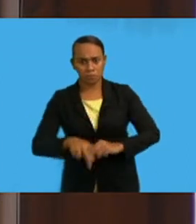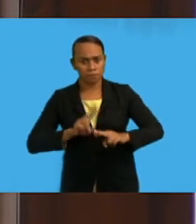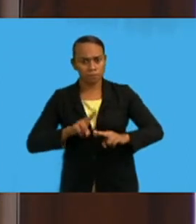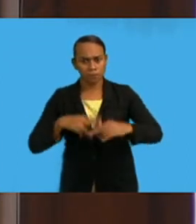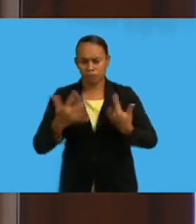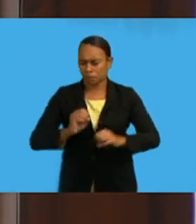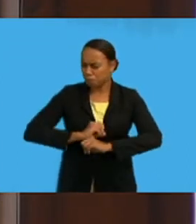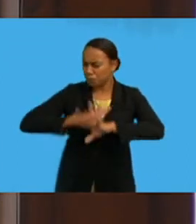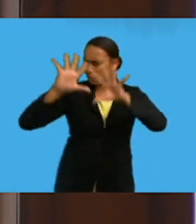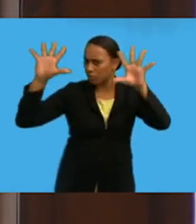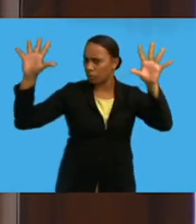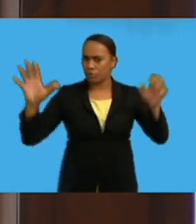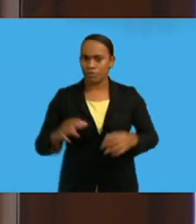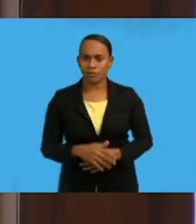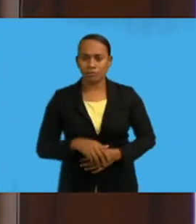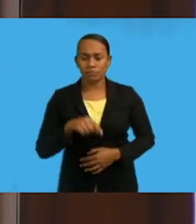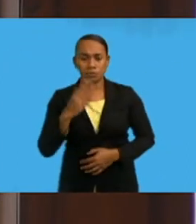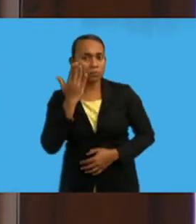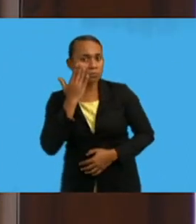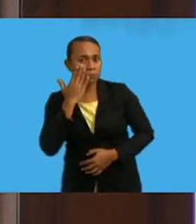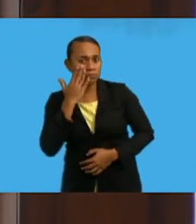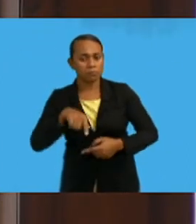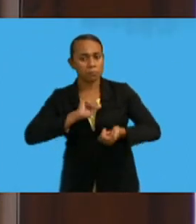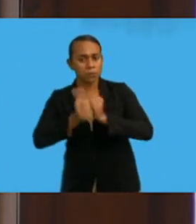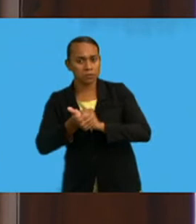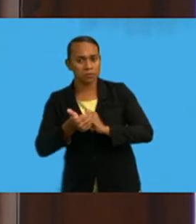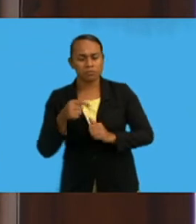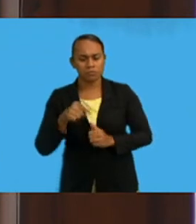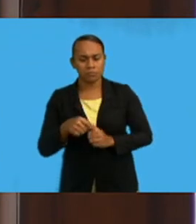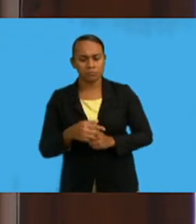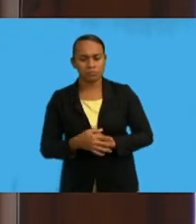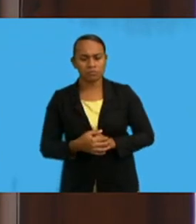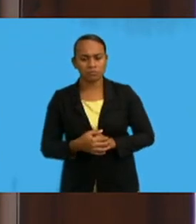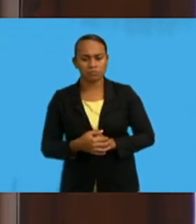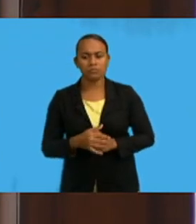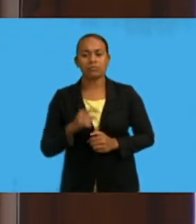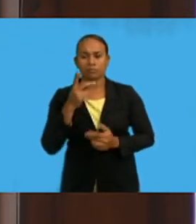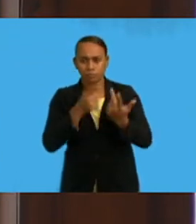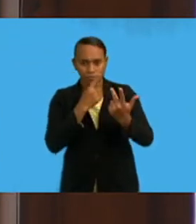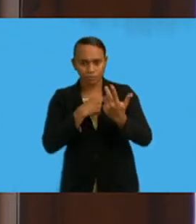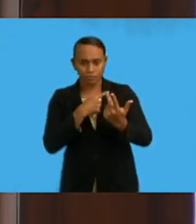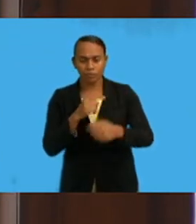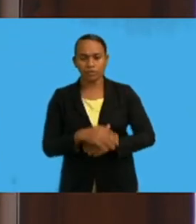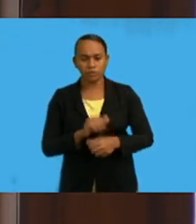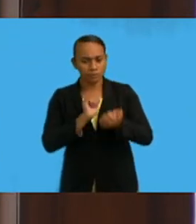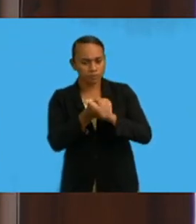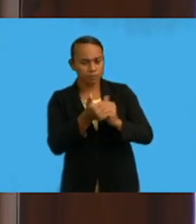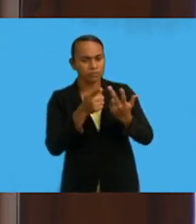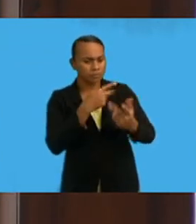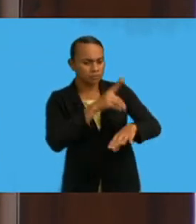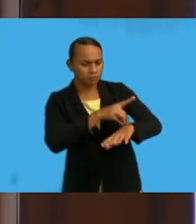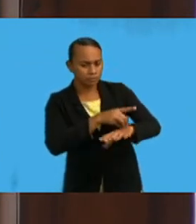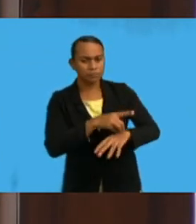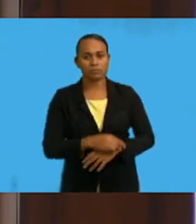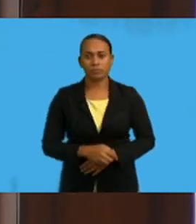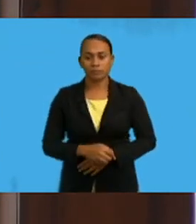aware, Madam Speaker, that sport alone cannot address all challenges facing people with disabilities. However, these developments